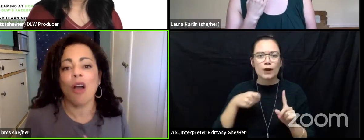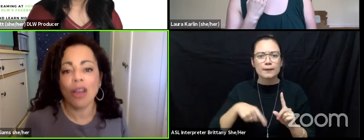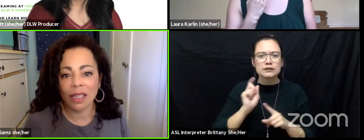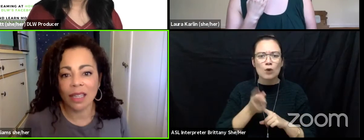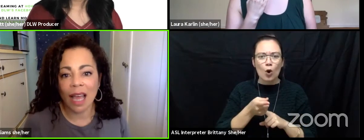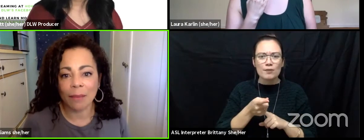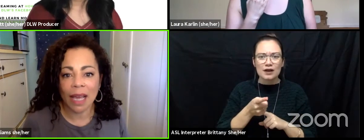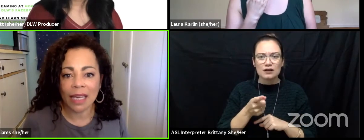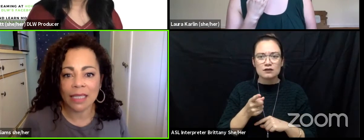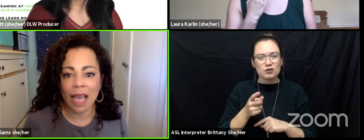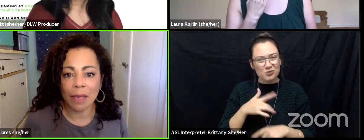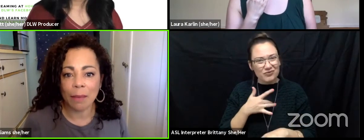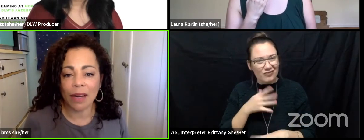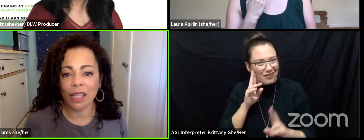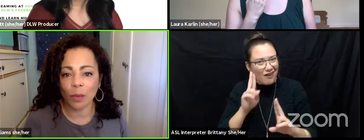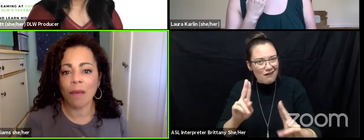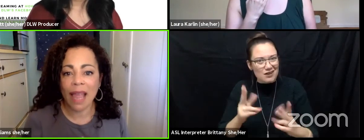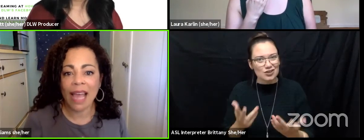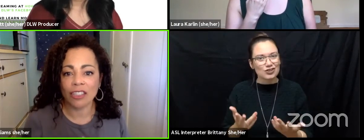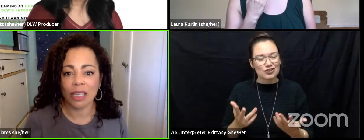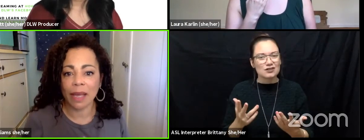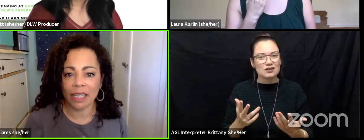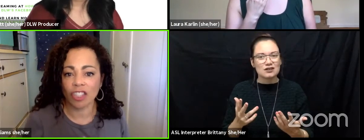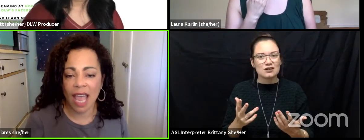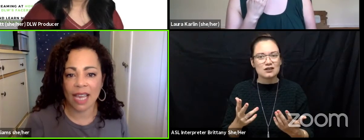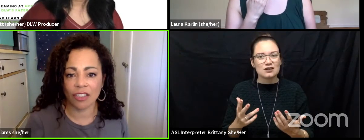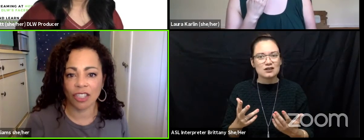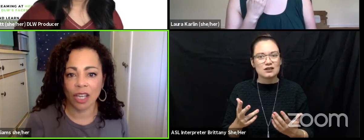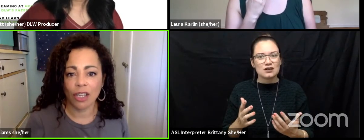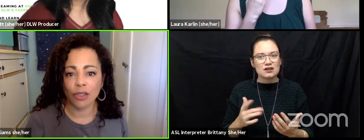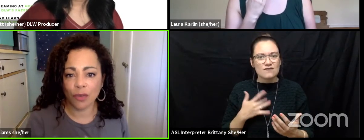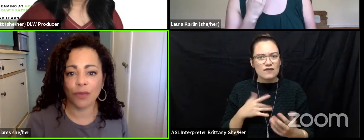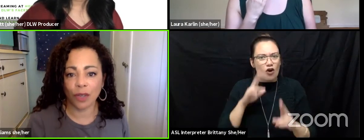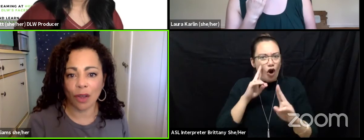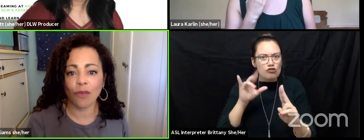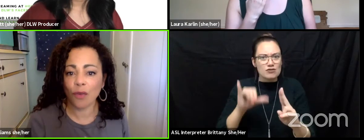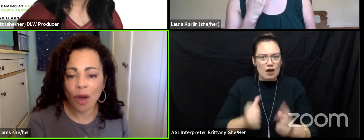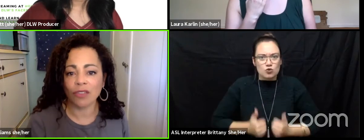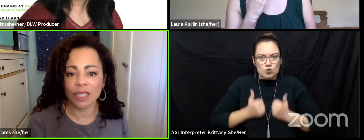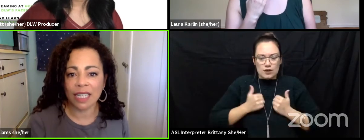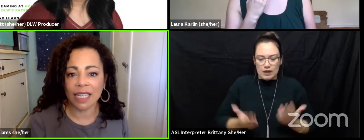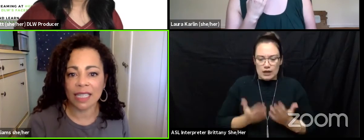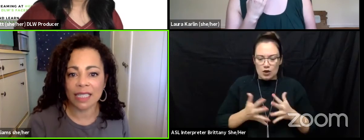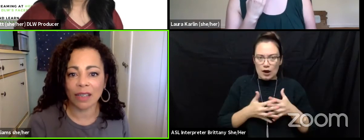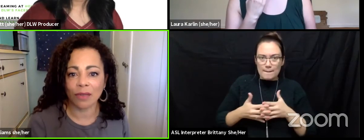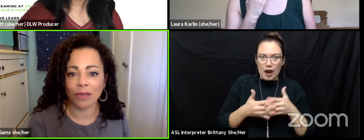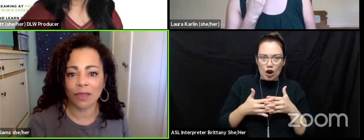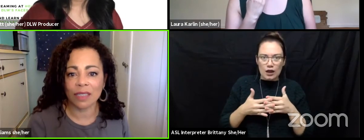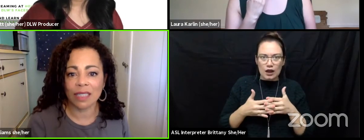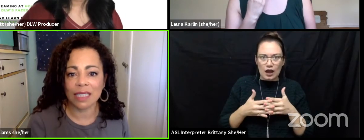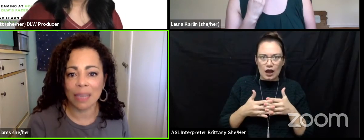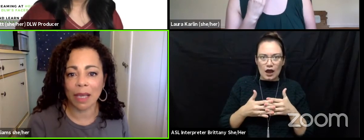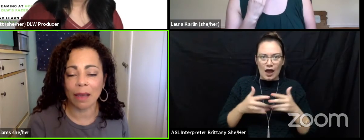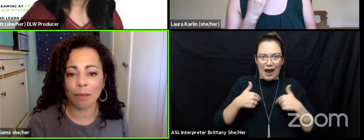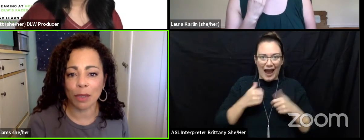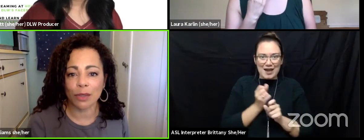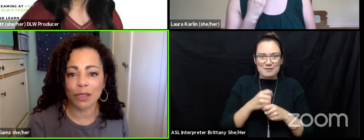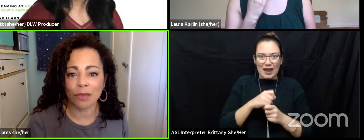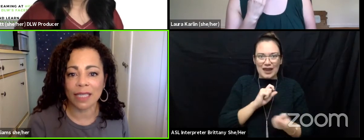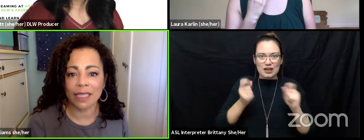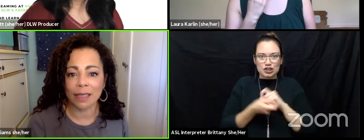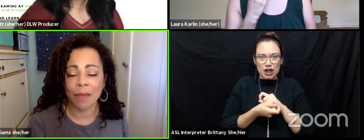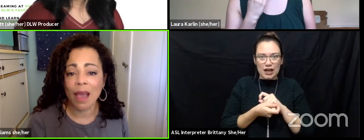I'm honored that I am at a time in America that we might actually make a change to, you know, 400 years of systemic